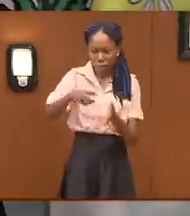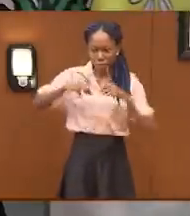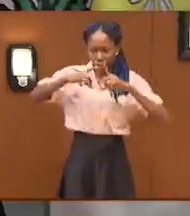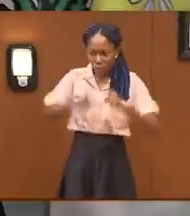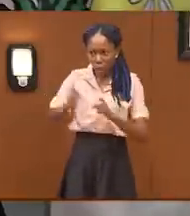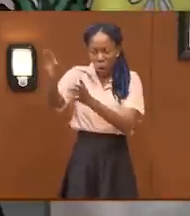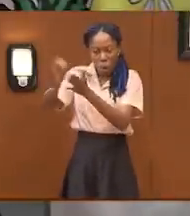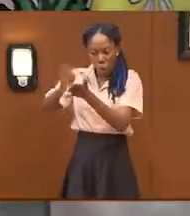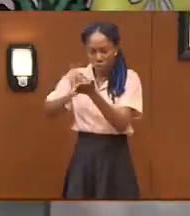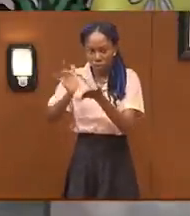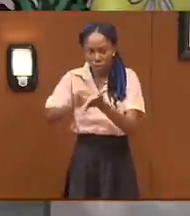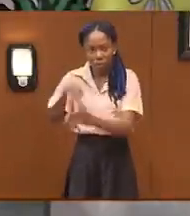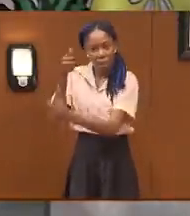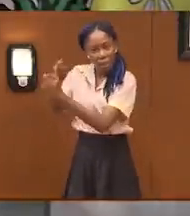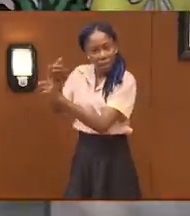his own calculation, my lord.